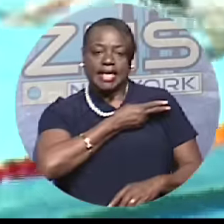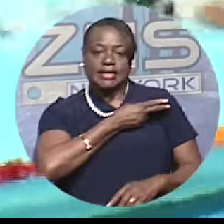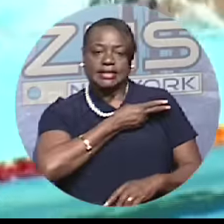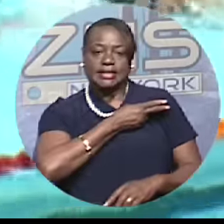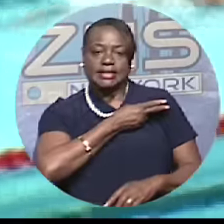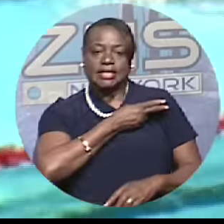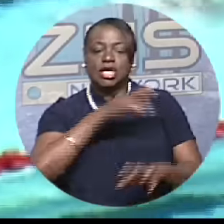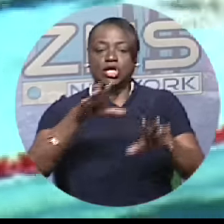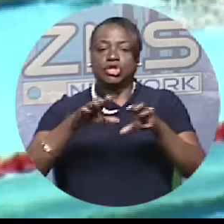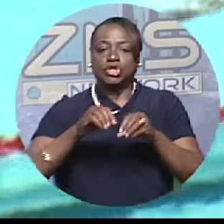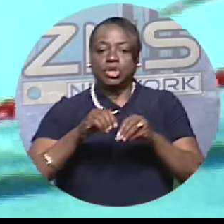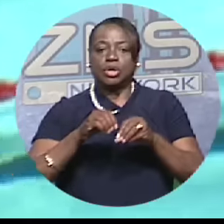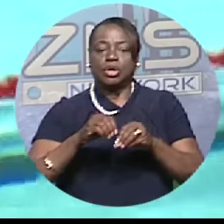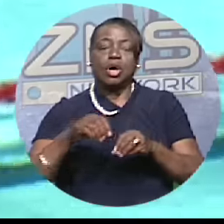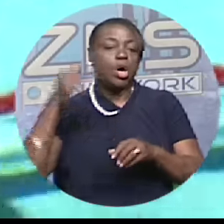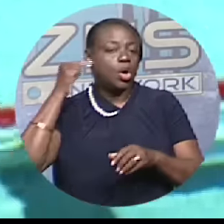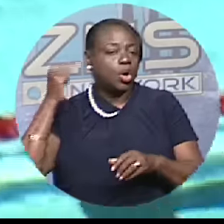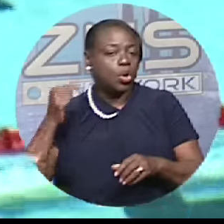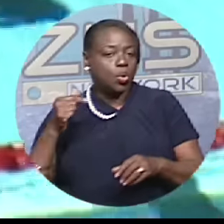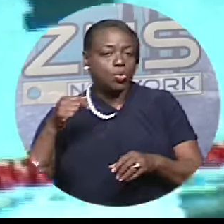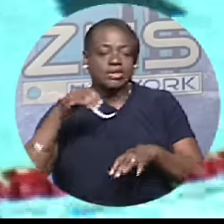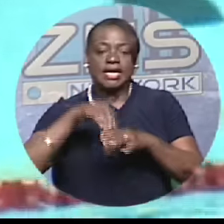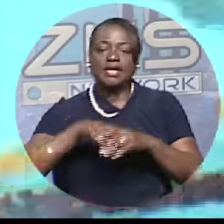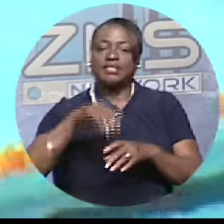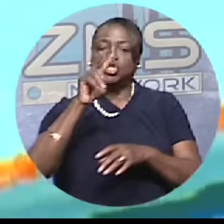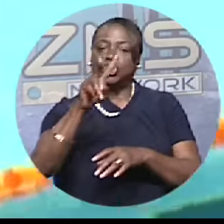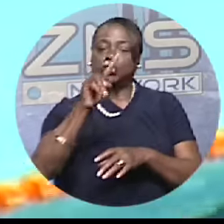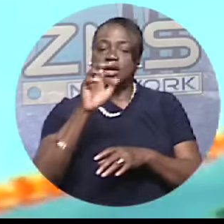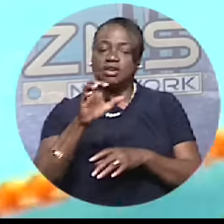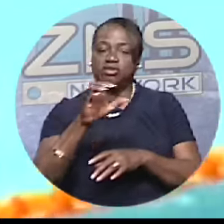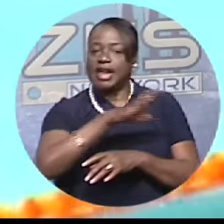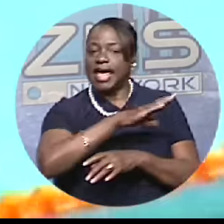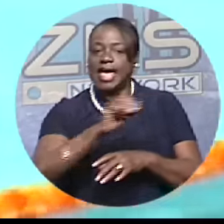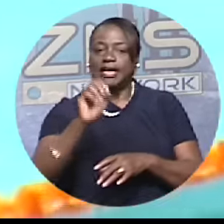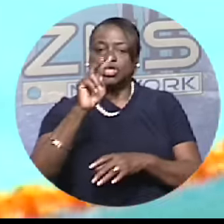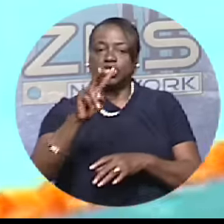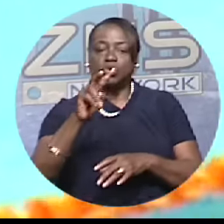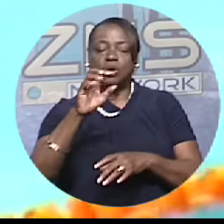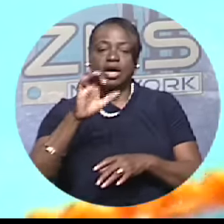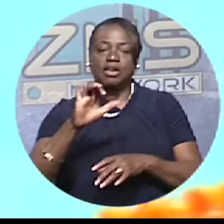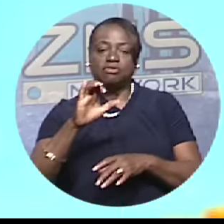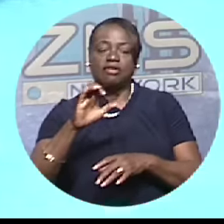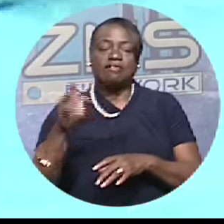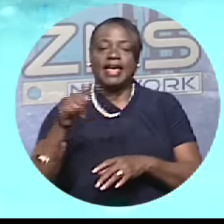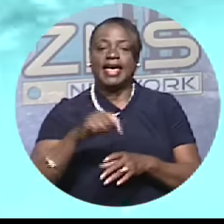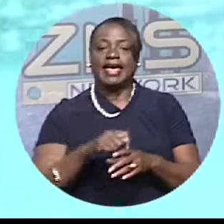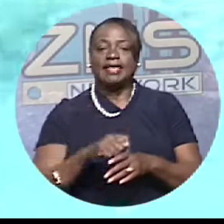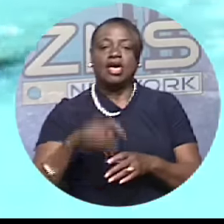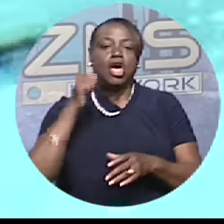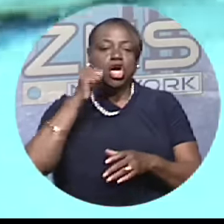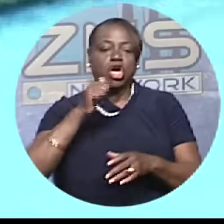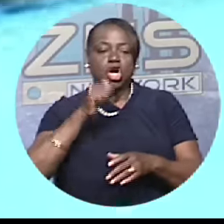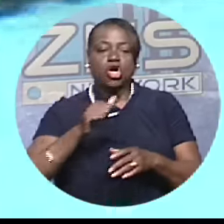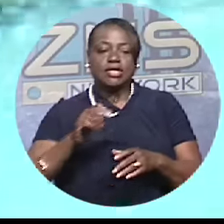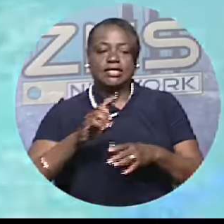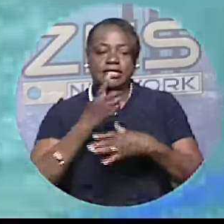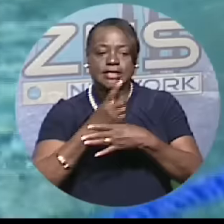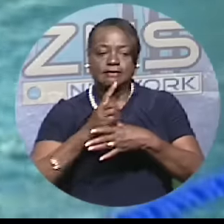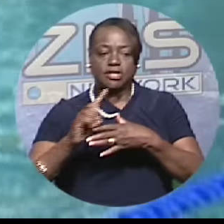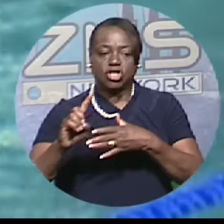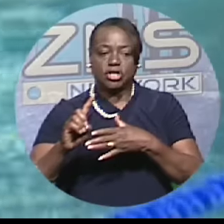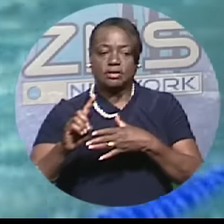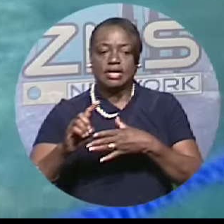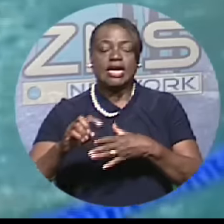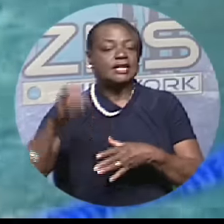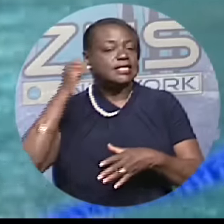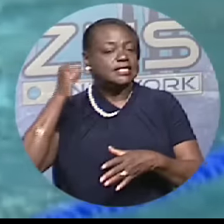Bahamas. She took gold in the 200 individual medley and the 200 fly in the 15 to 17 girls division. She also snagged a